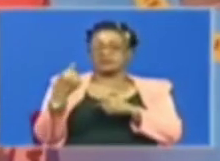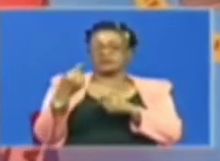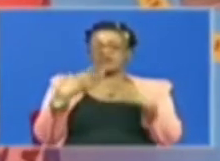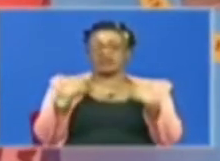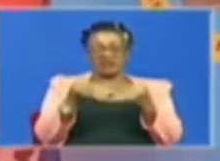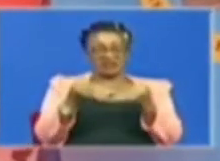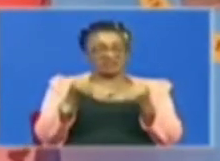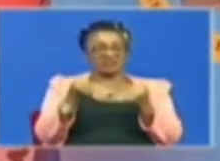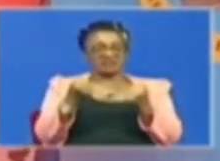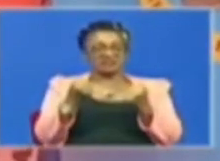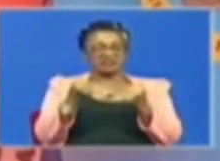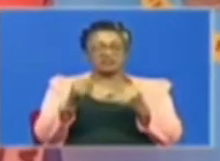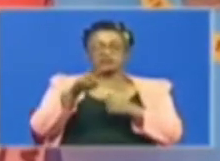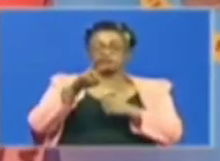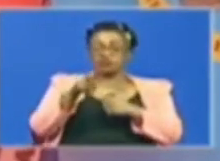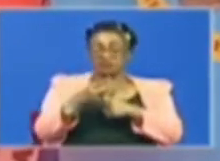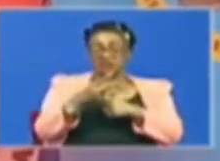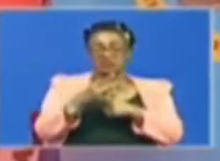recoveries to